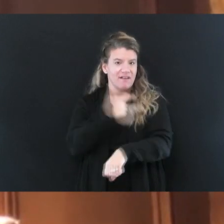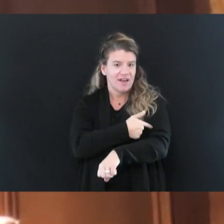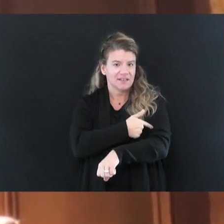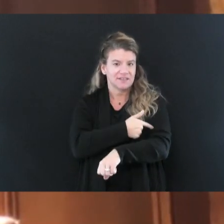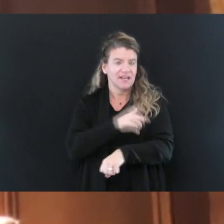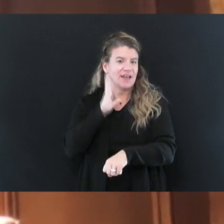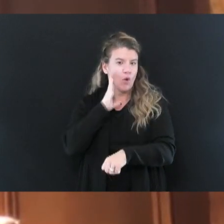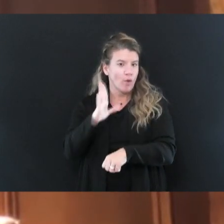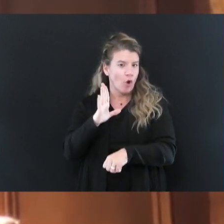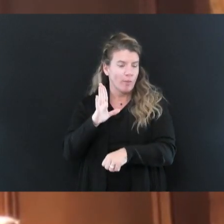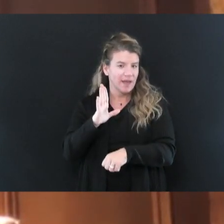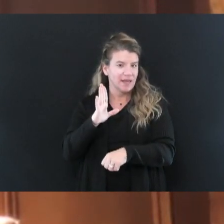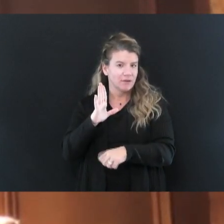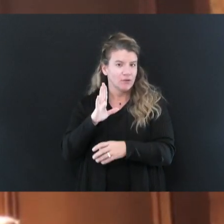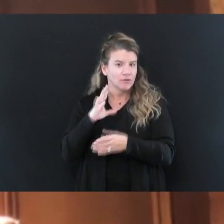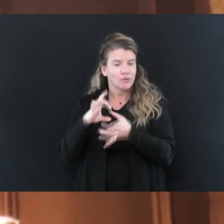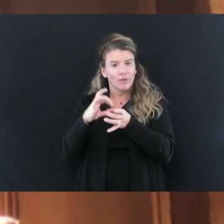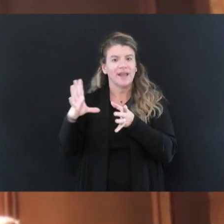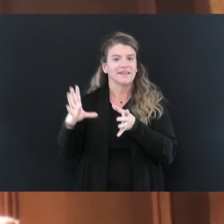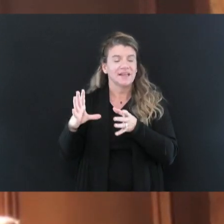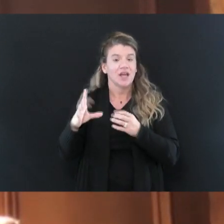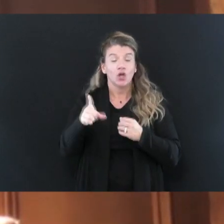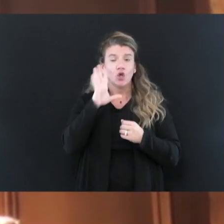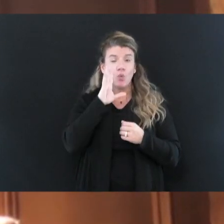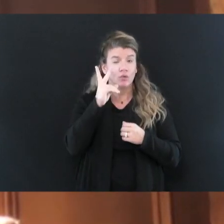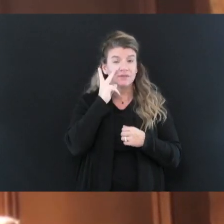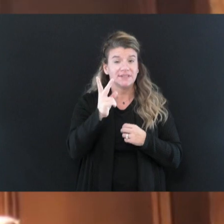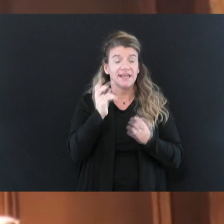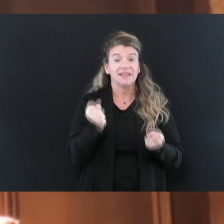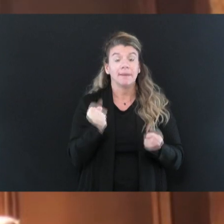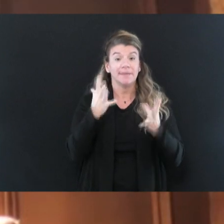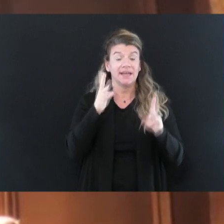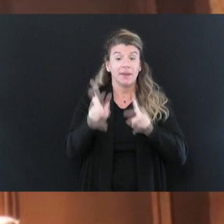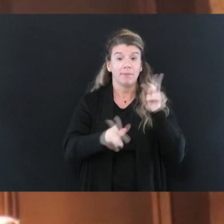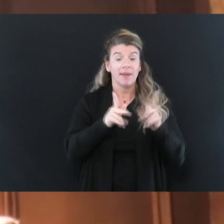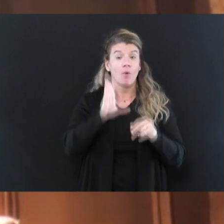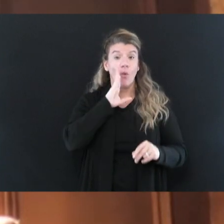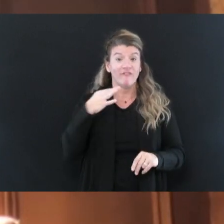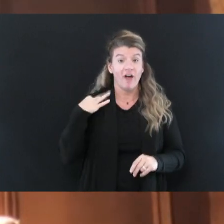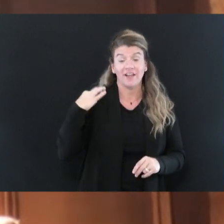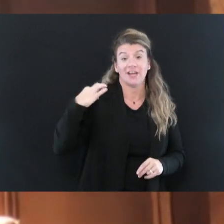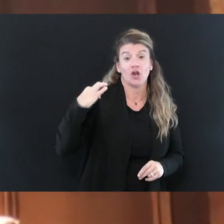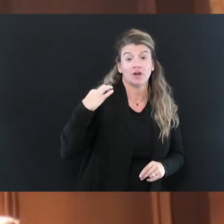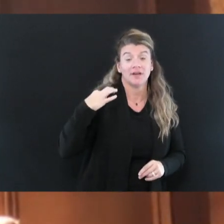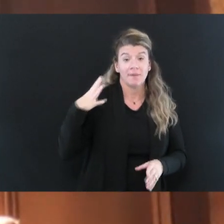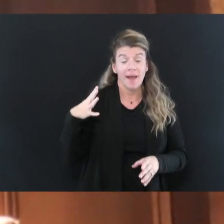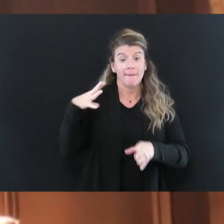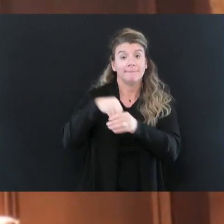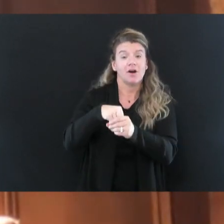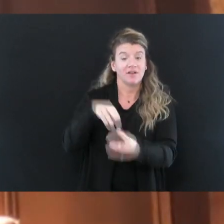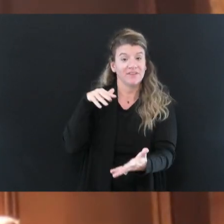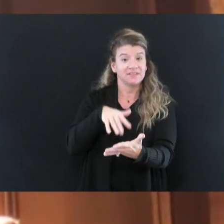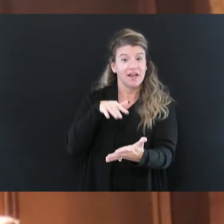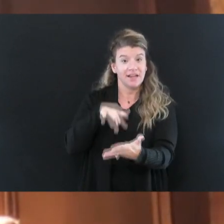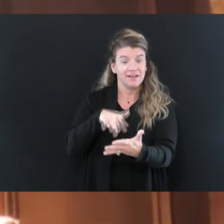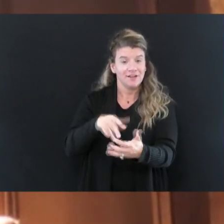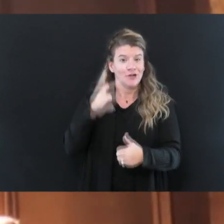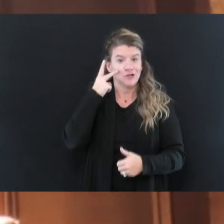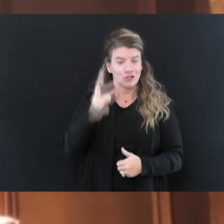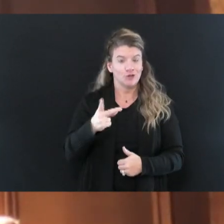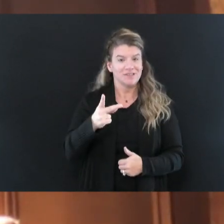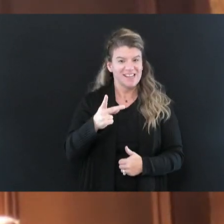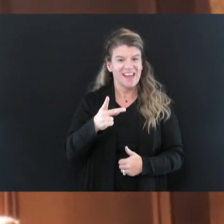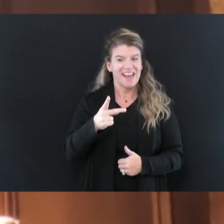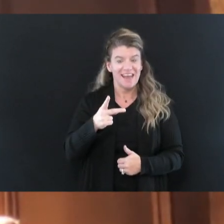out. So I think what you'll see is there's a number of people that have volunteered to be part of these studies. You'll see the first wave come,